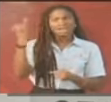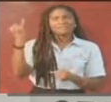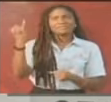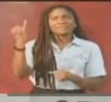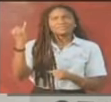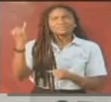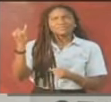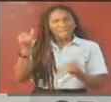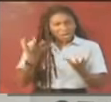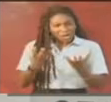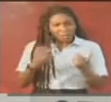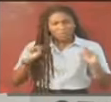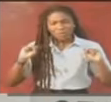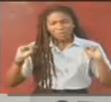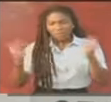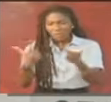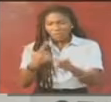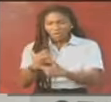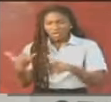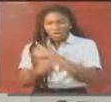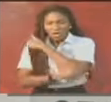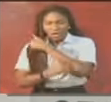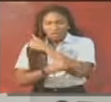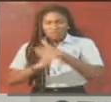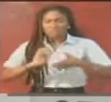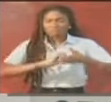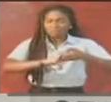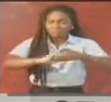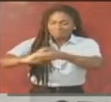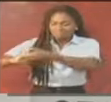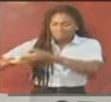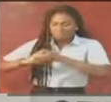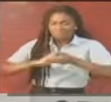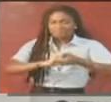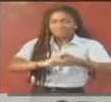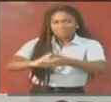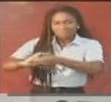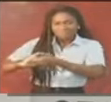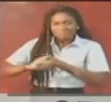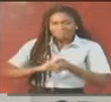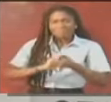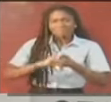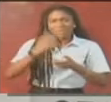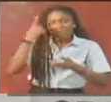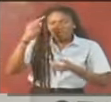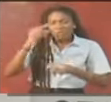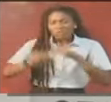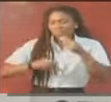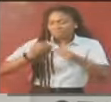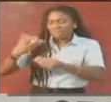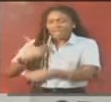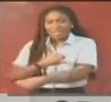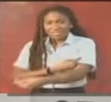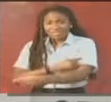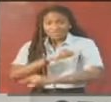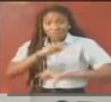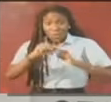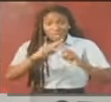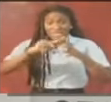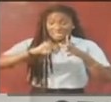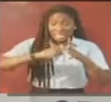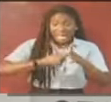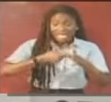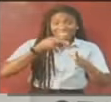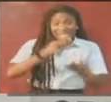international initiative. Since its inception, the initiative has become a key driver of progress in